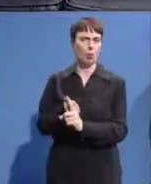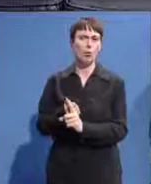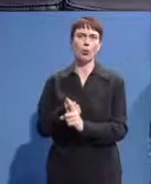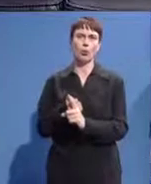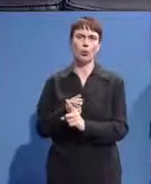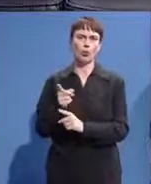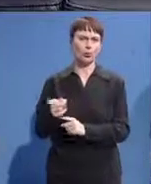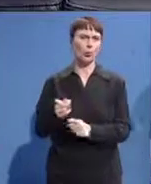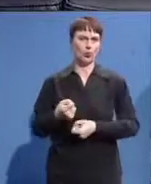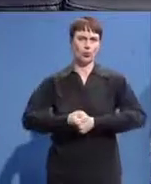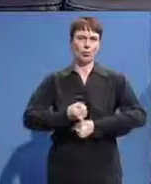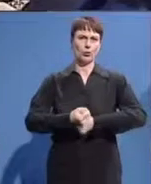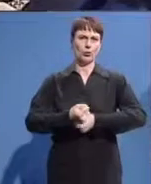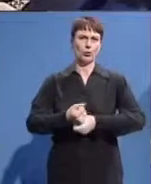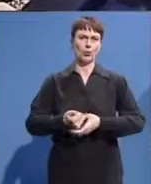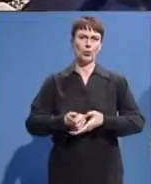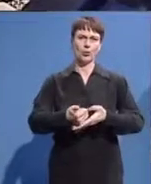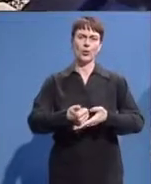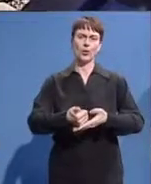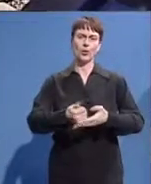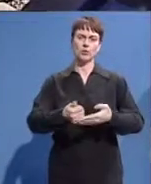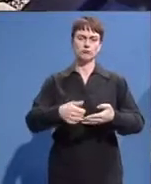a movement that